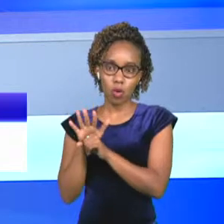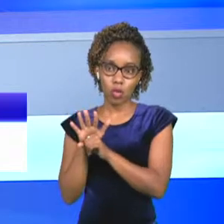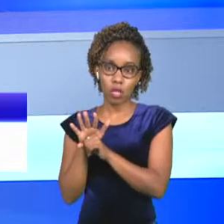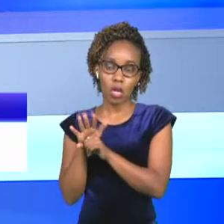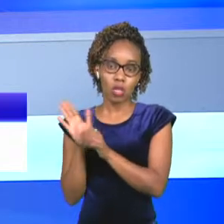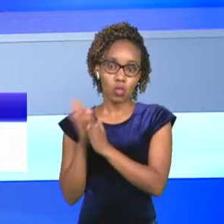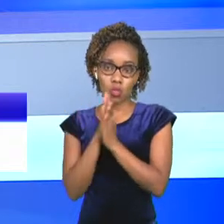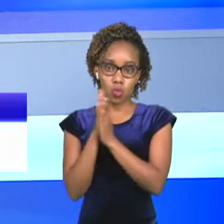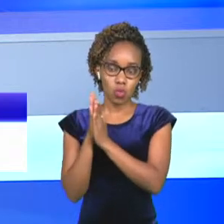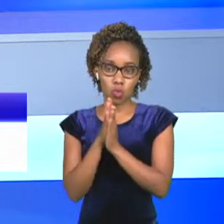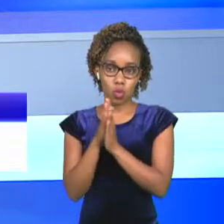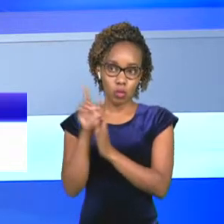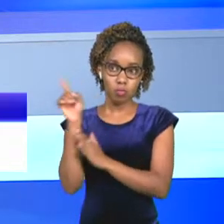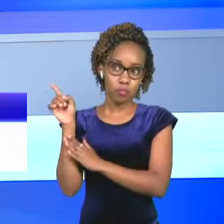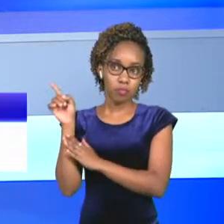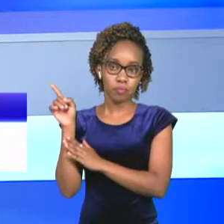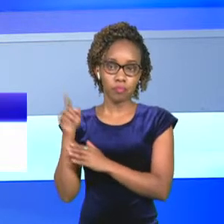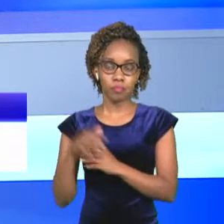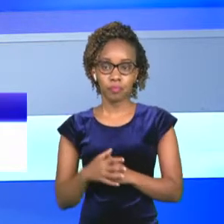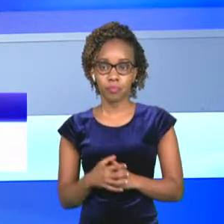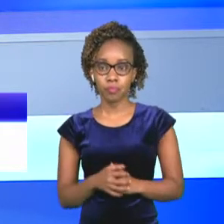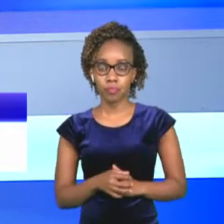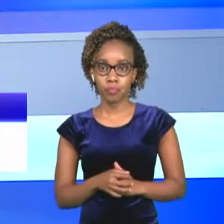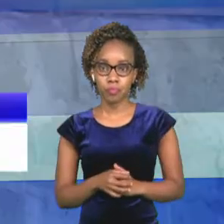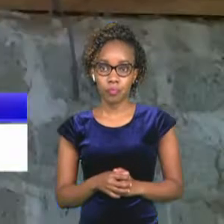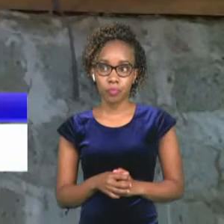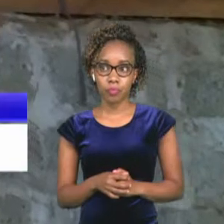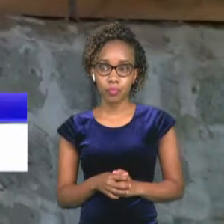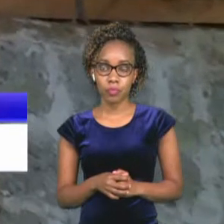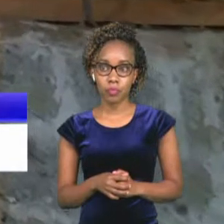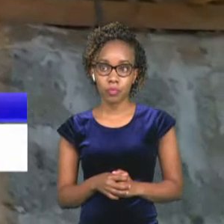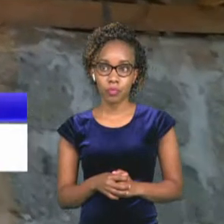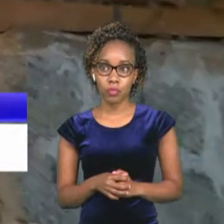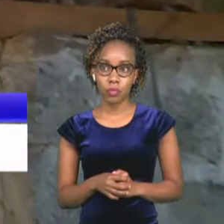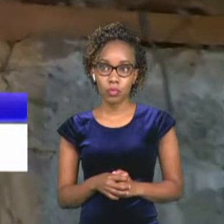the following report on the plight of private schools.